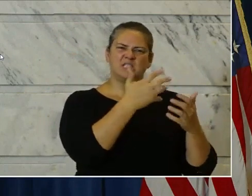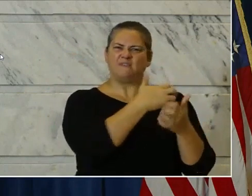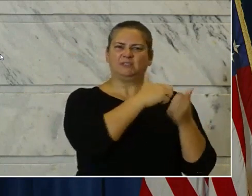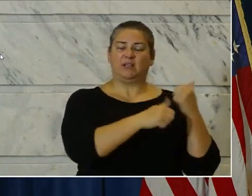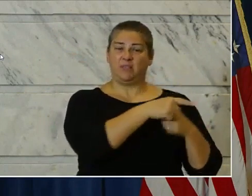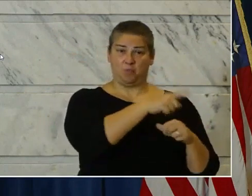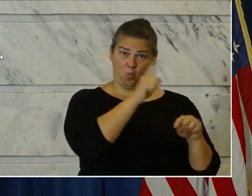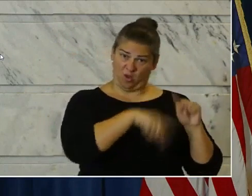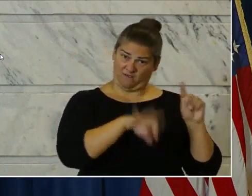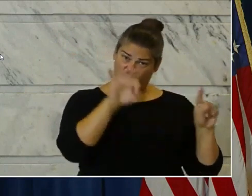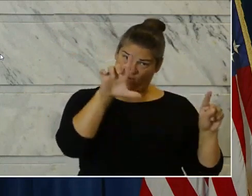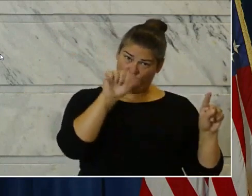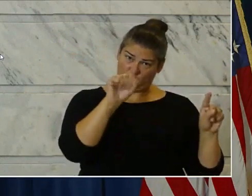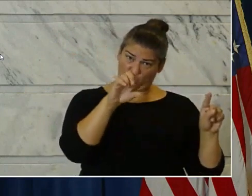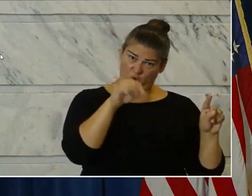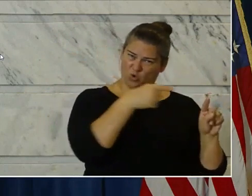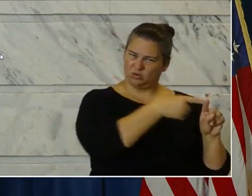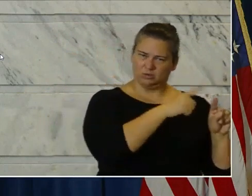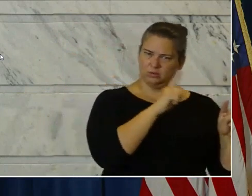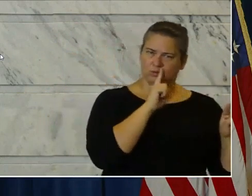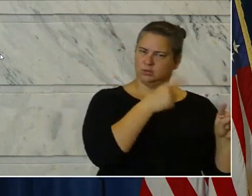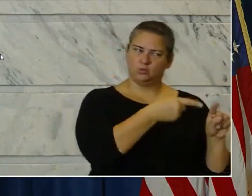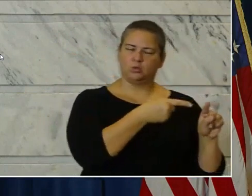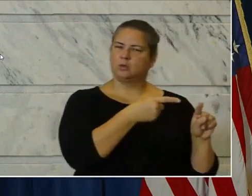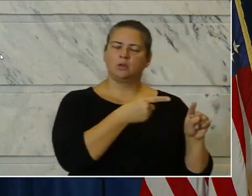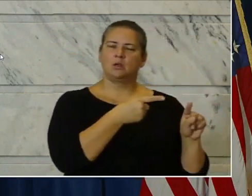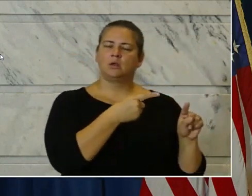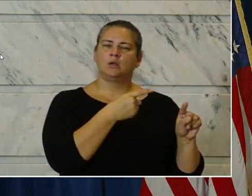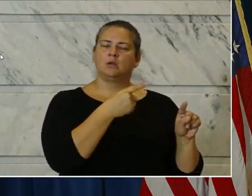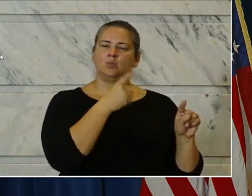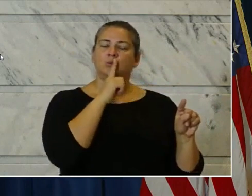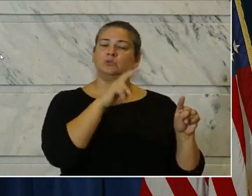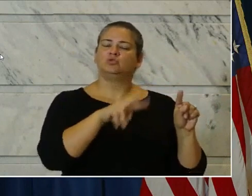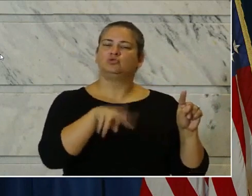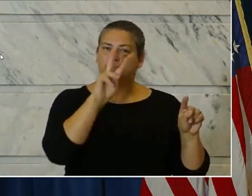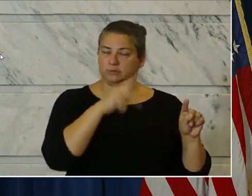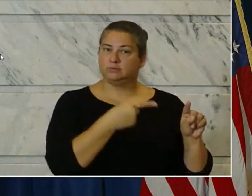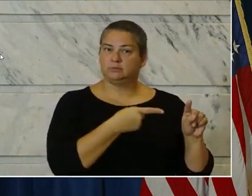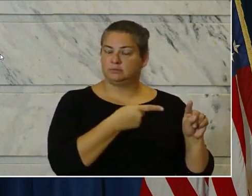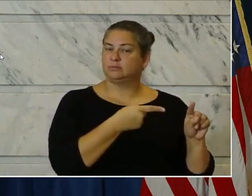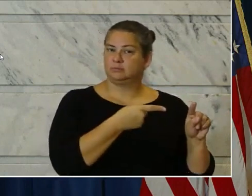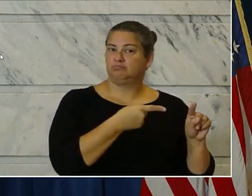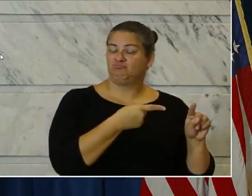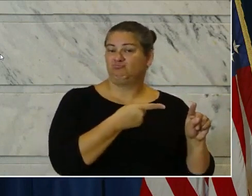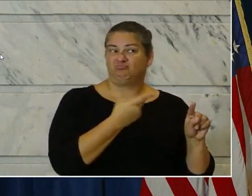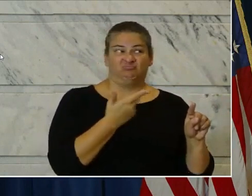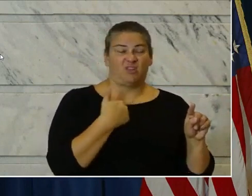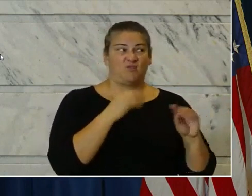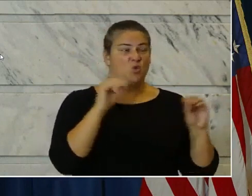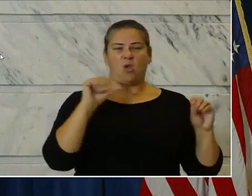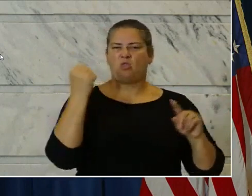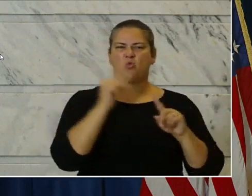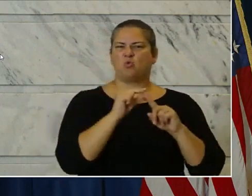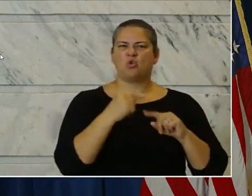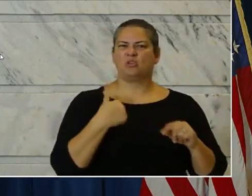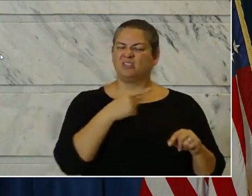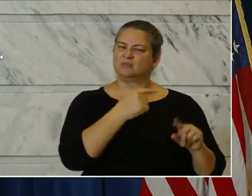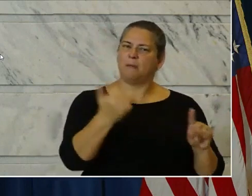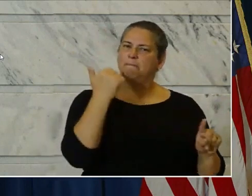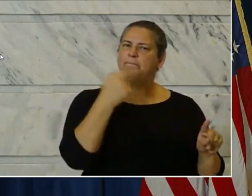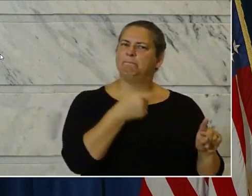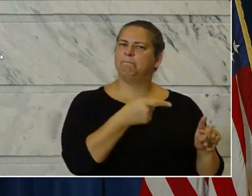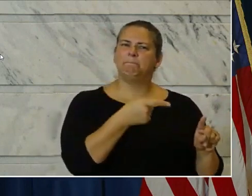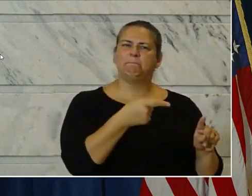dumb. It's the best word I can give for it. Every public health expert would tell you shouldn't do it. They